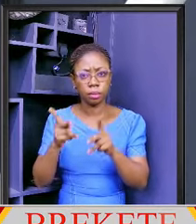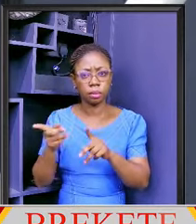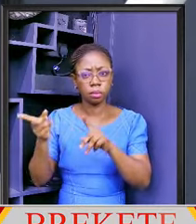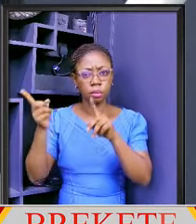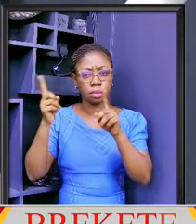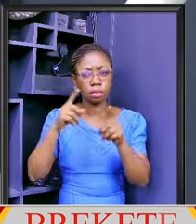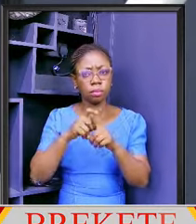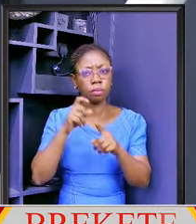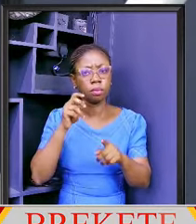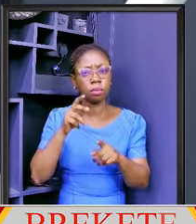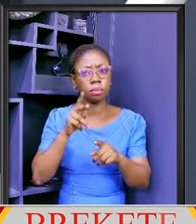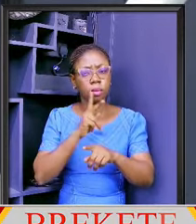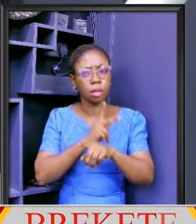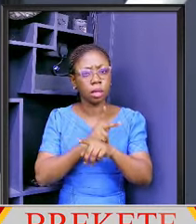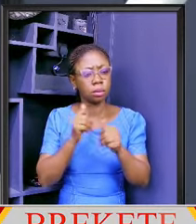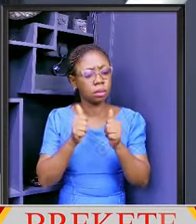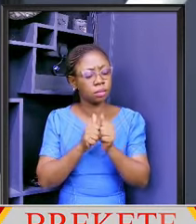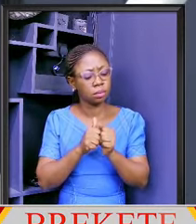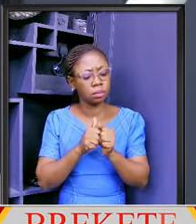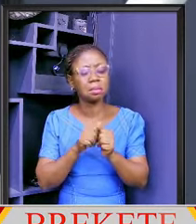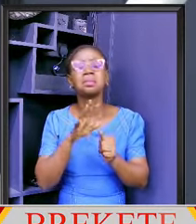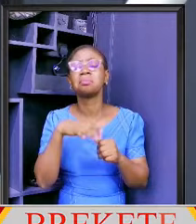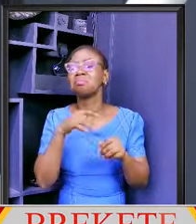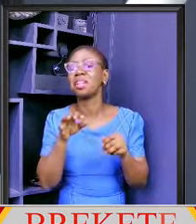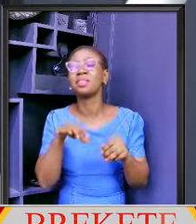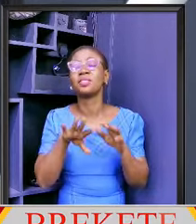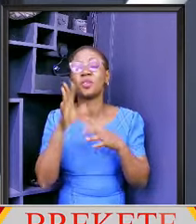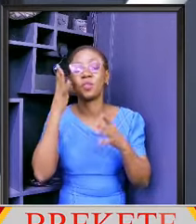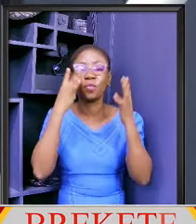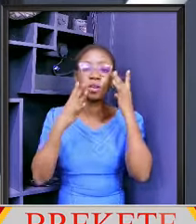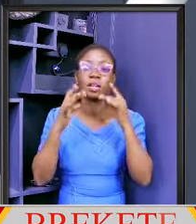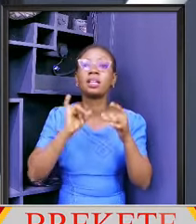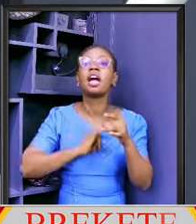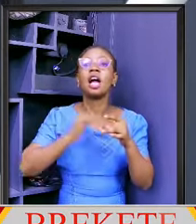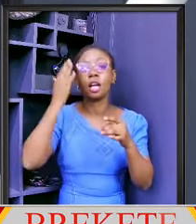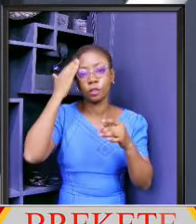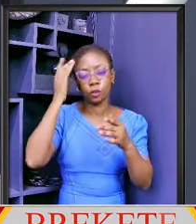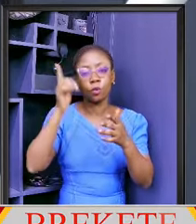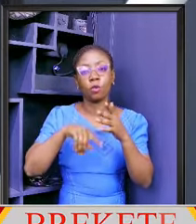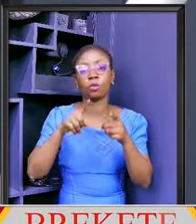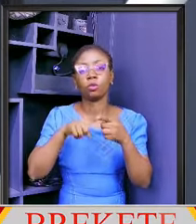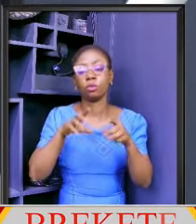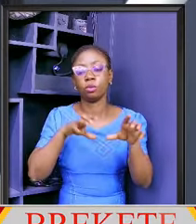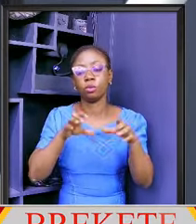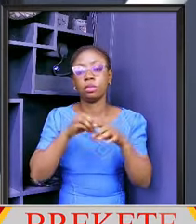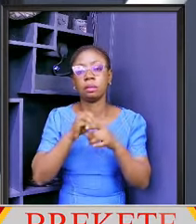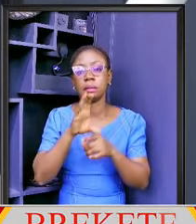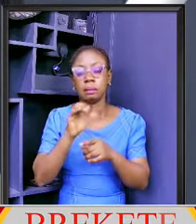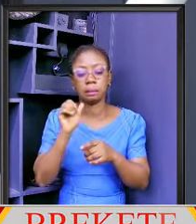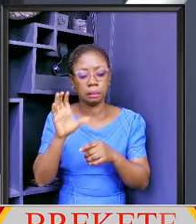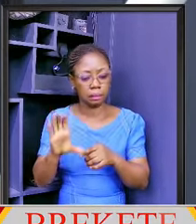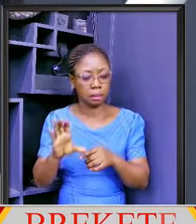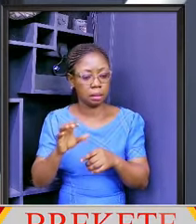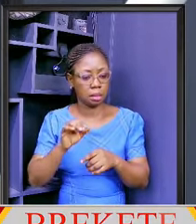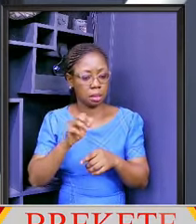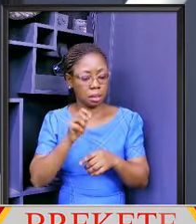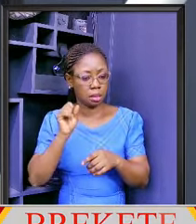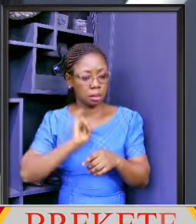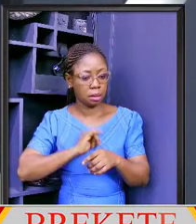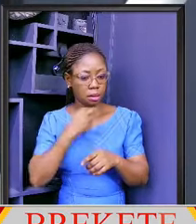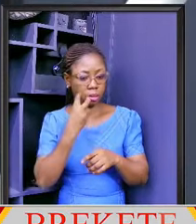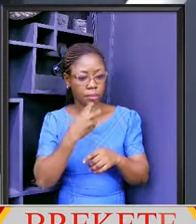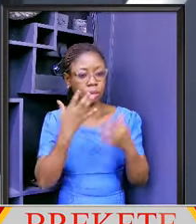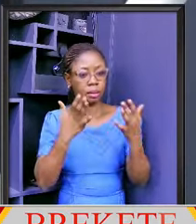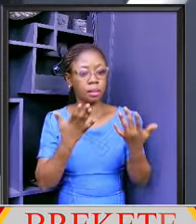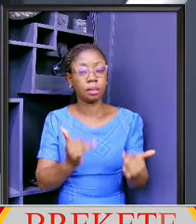Yes. Yes. Now, as we speak now, somebody gets shop for Banex.